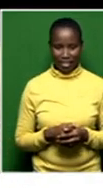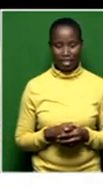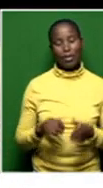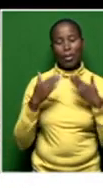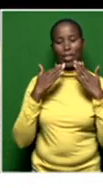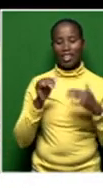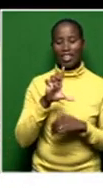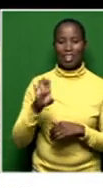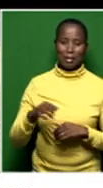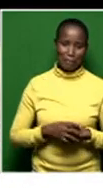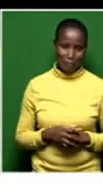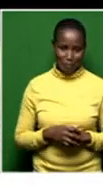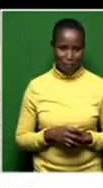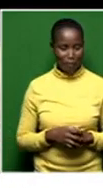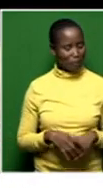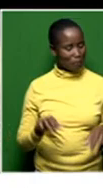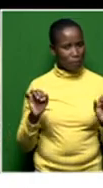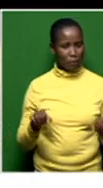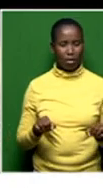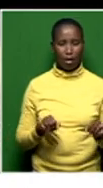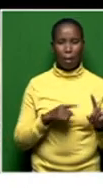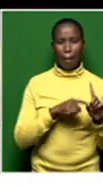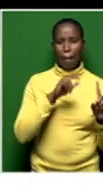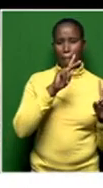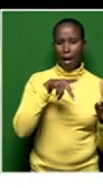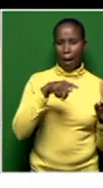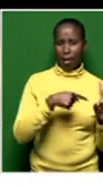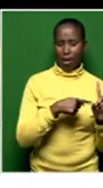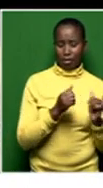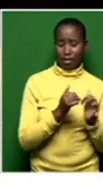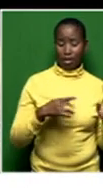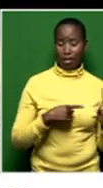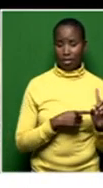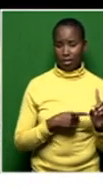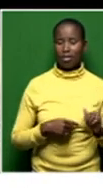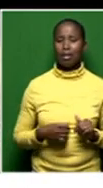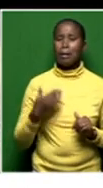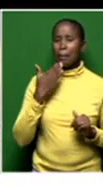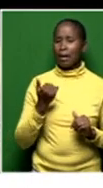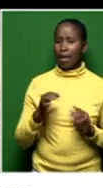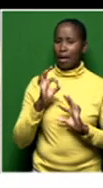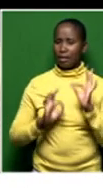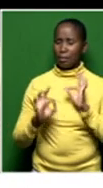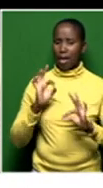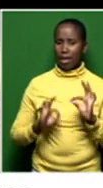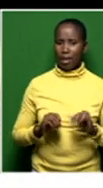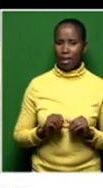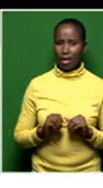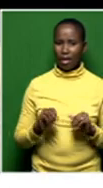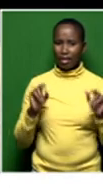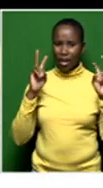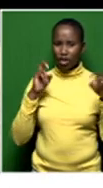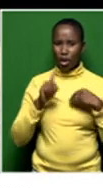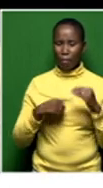Thanks, Leanne, for having us. All right, Phakamile, let me come to you first. So perhaps you can explain to us the looming dismissals